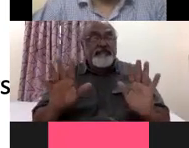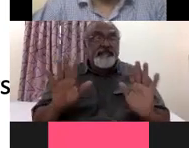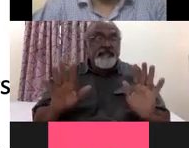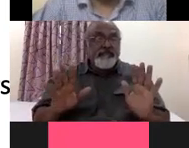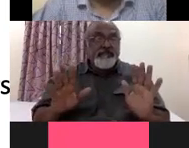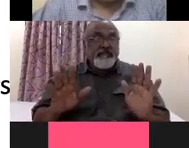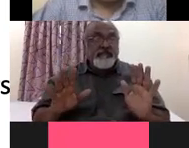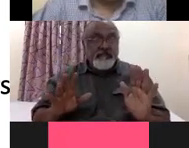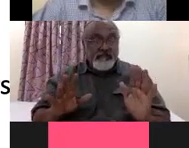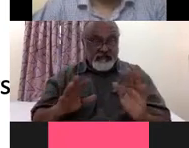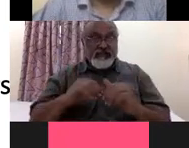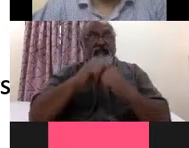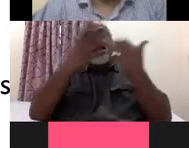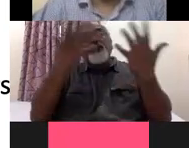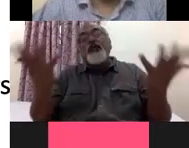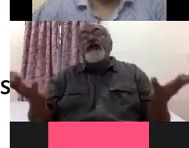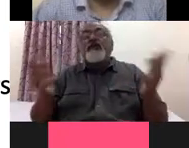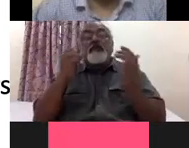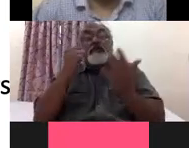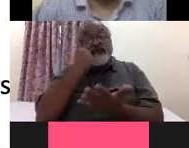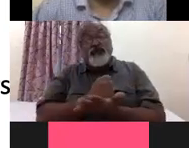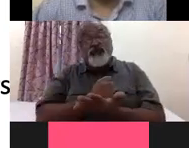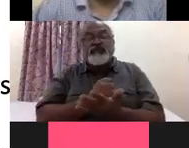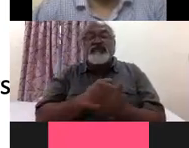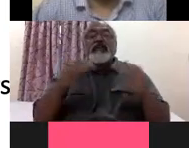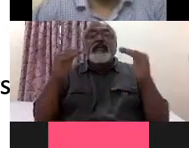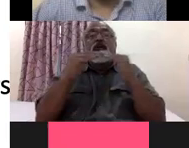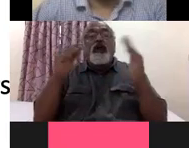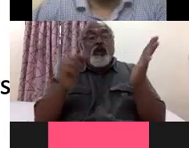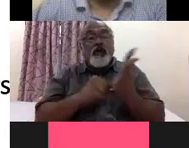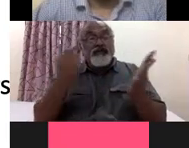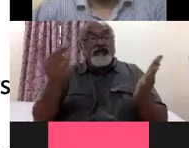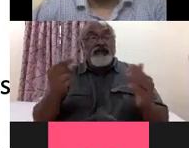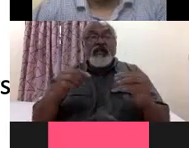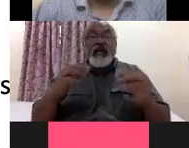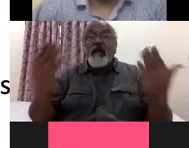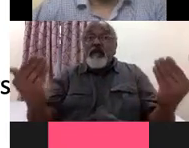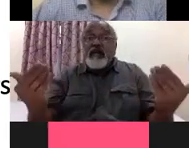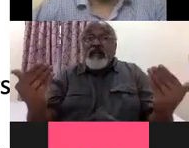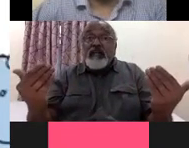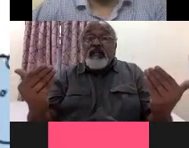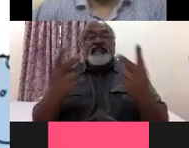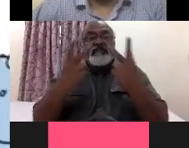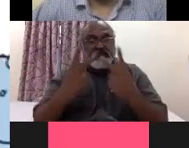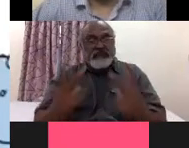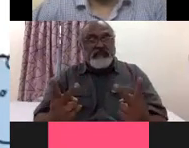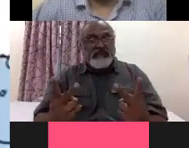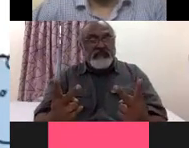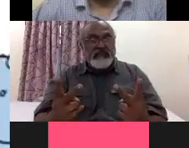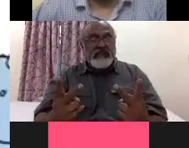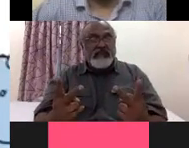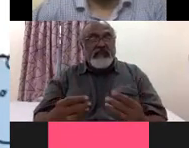Everyone needs equal opportunity and decision entirely based on ability factor, and we really need to provide for